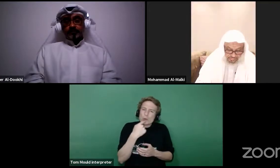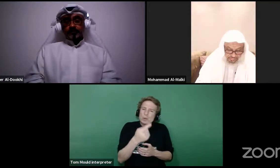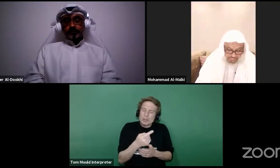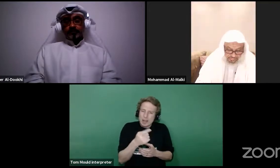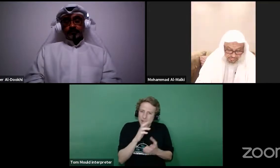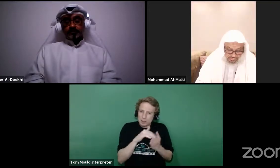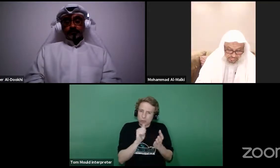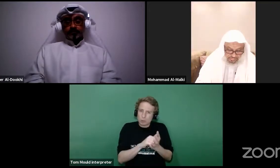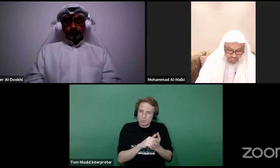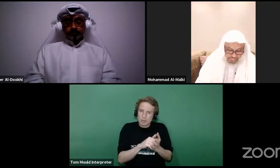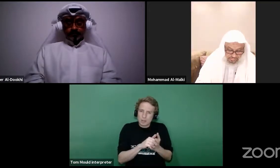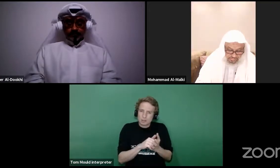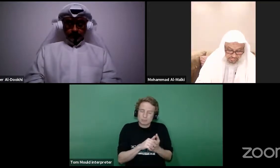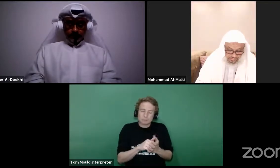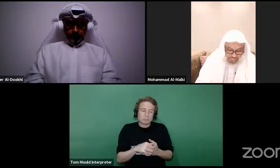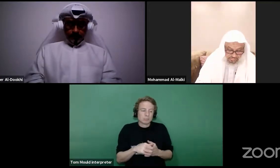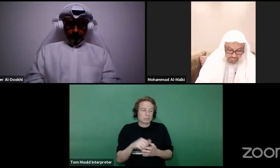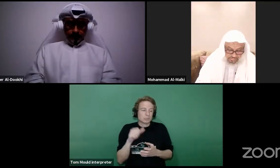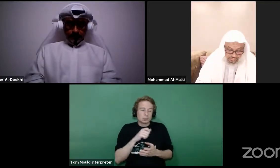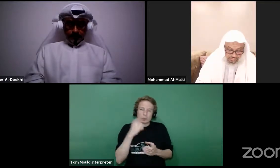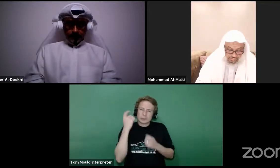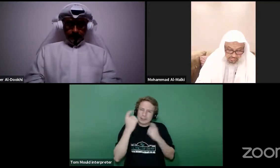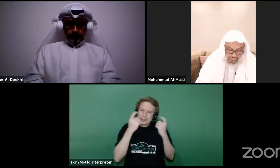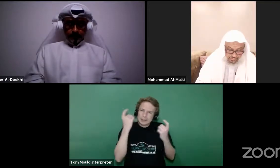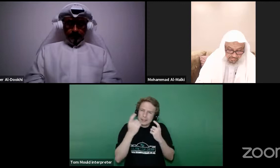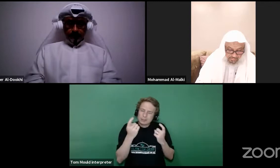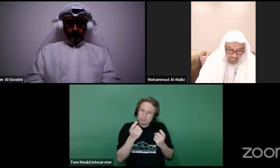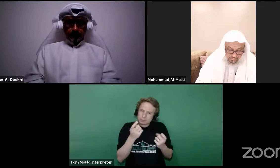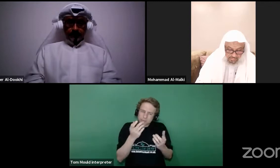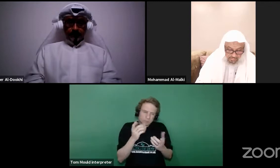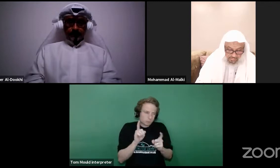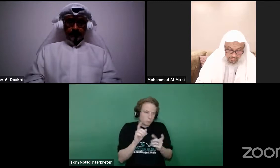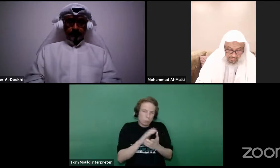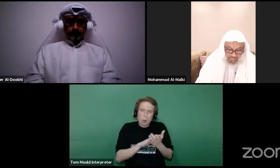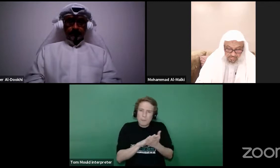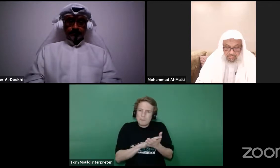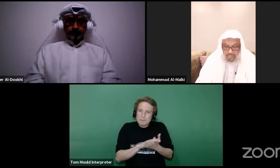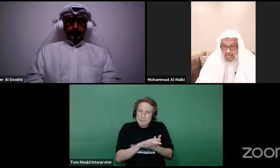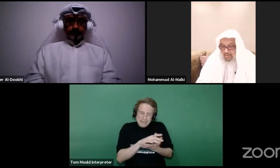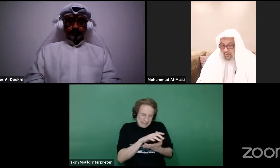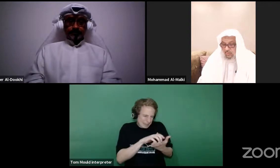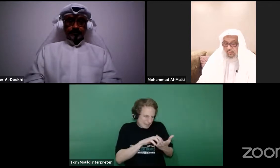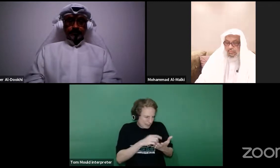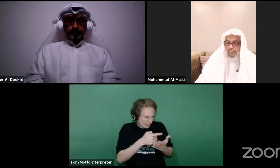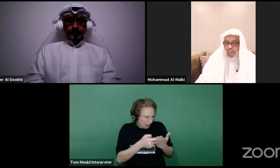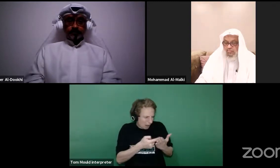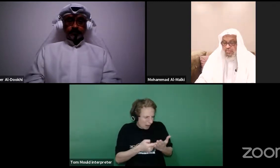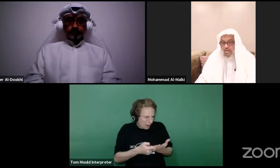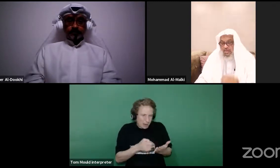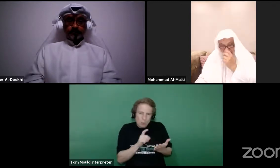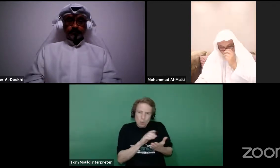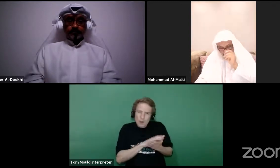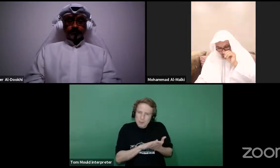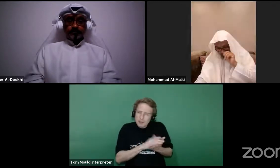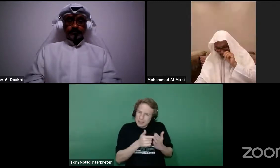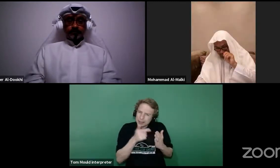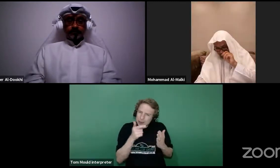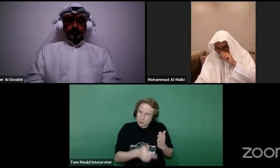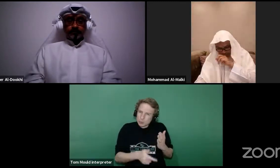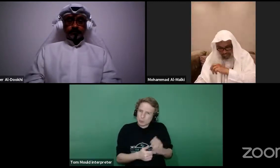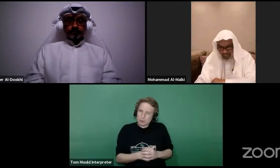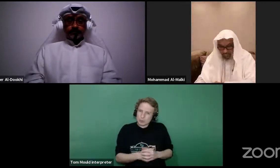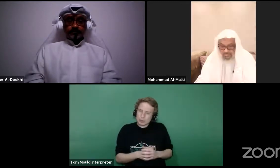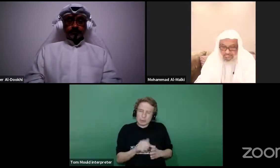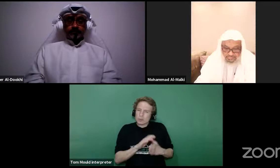think and contemplate over the meanings of the Quran, so that they are not just reciting it, but they are reflecting over